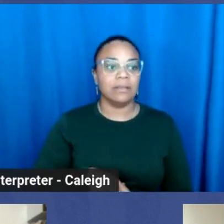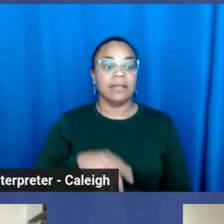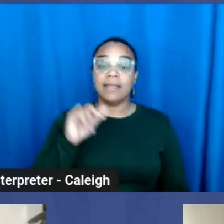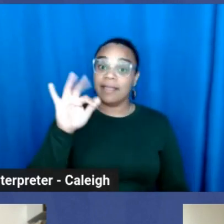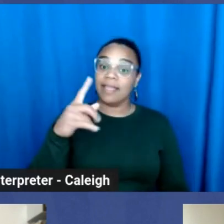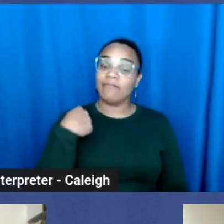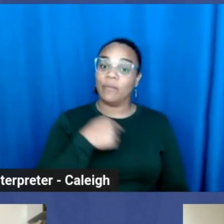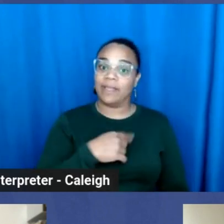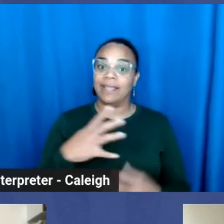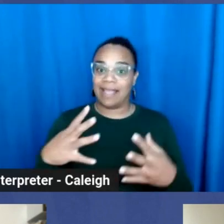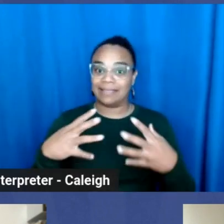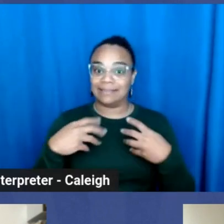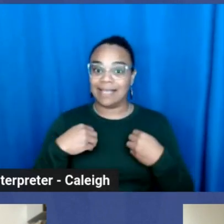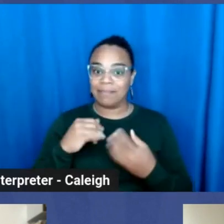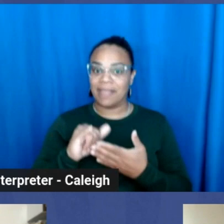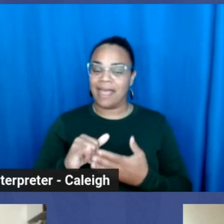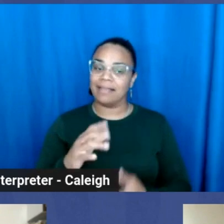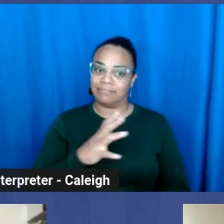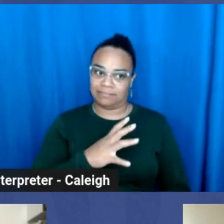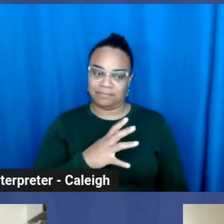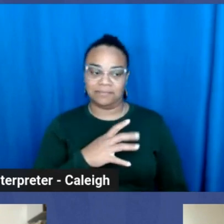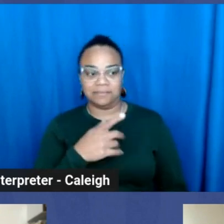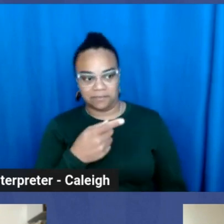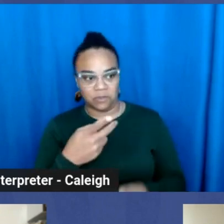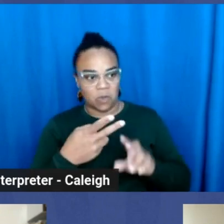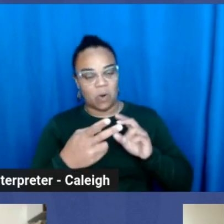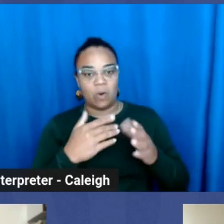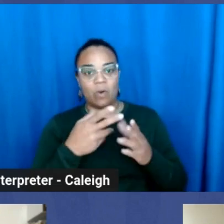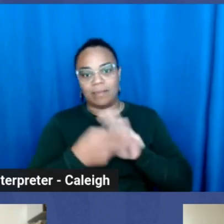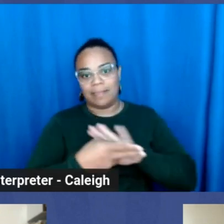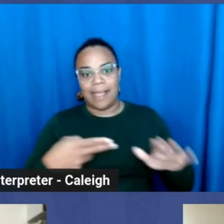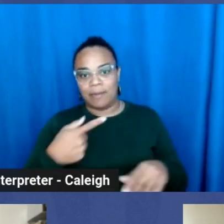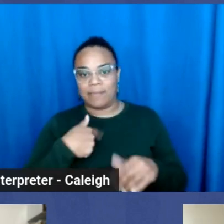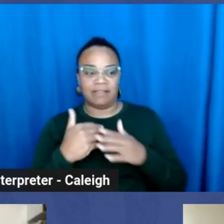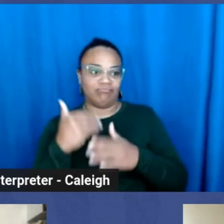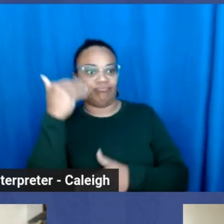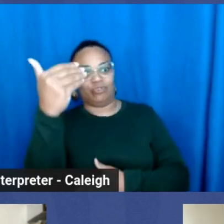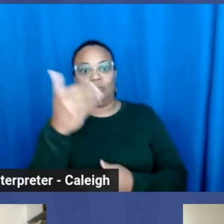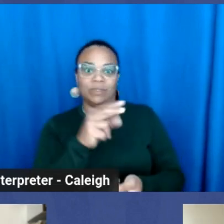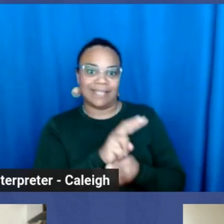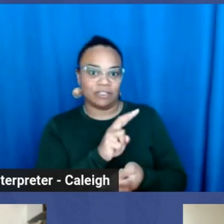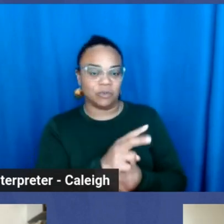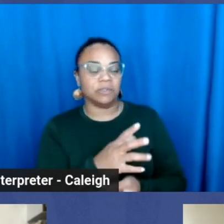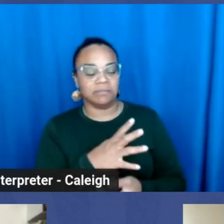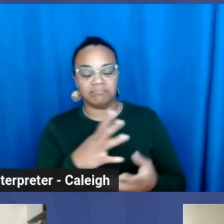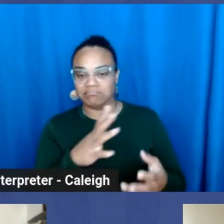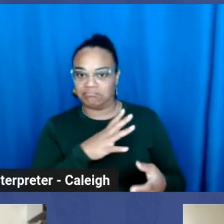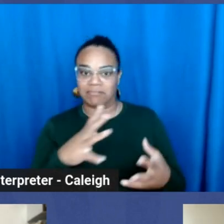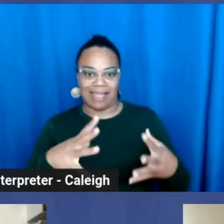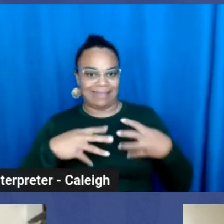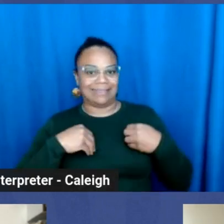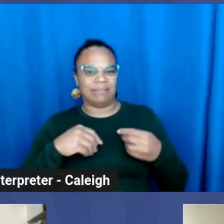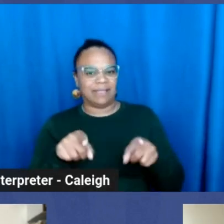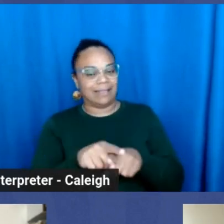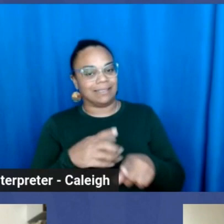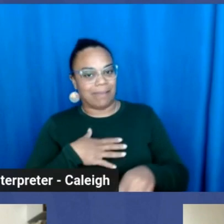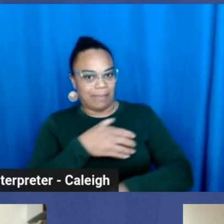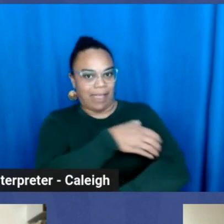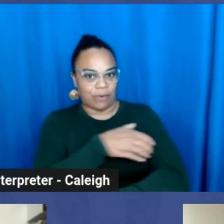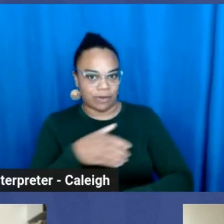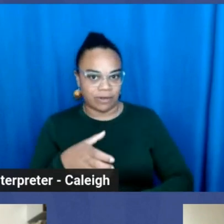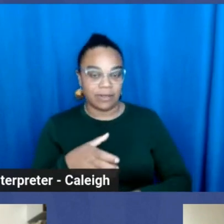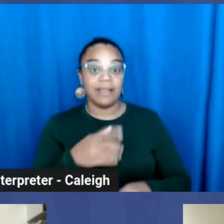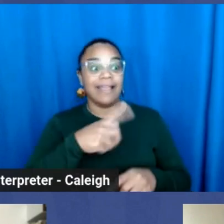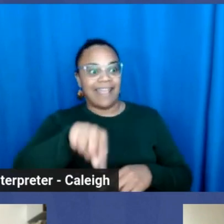well, I find power in my sexuality, then it becomes a problem. We're deemed as immoral and